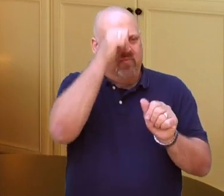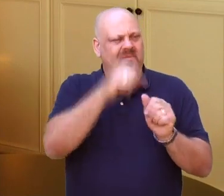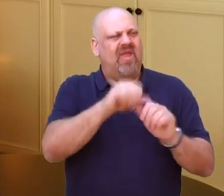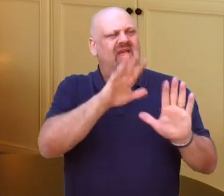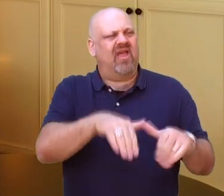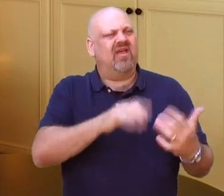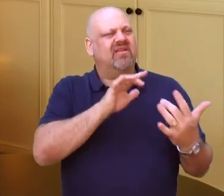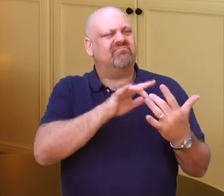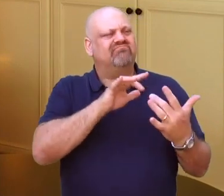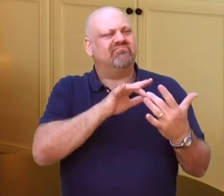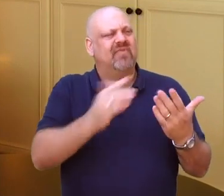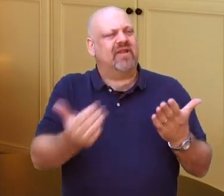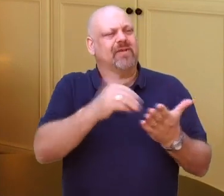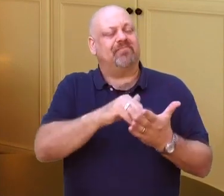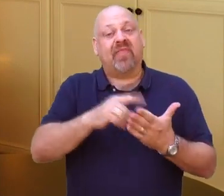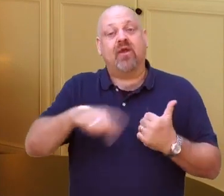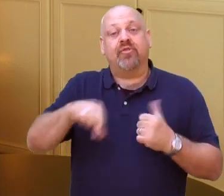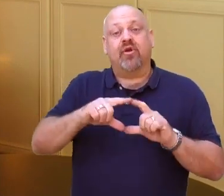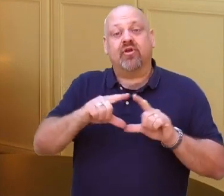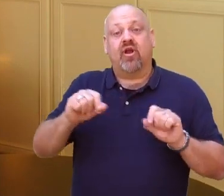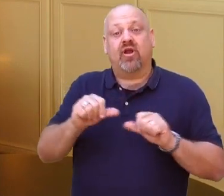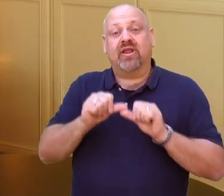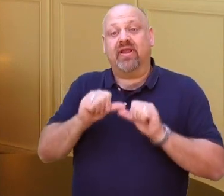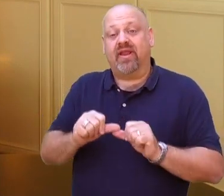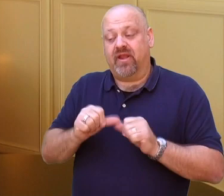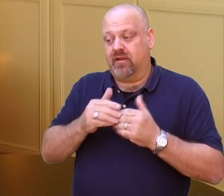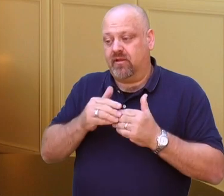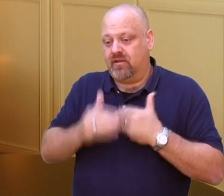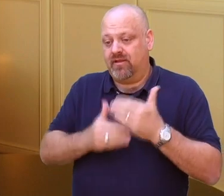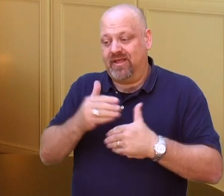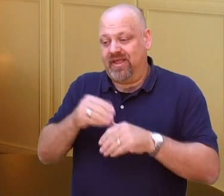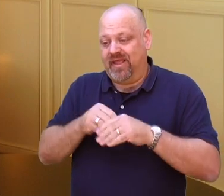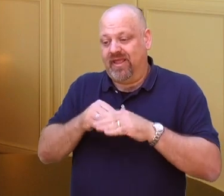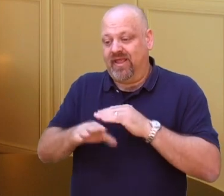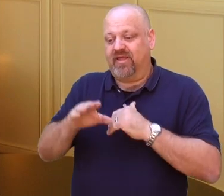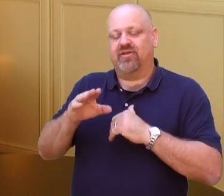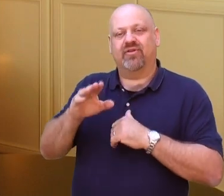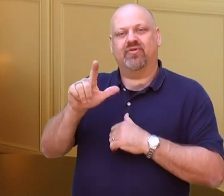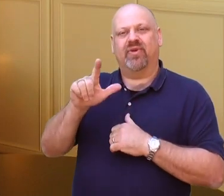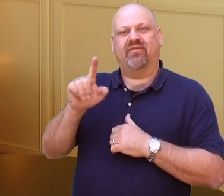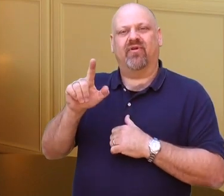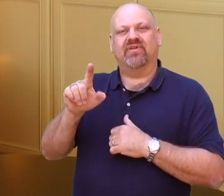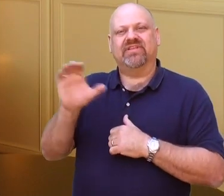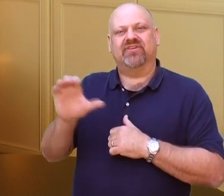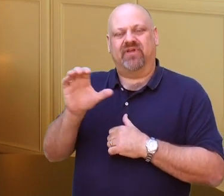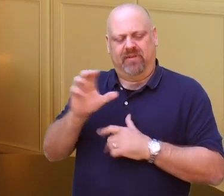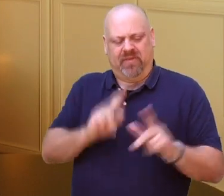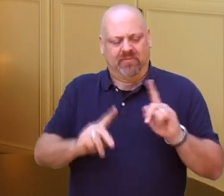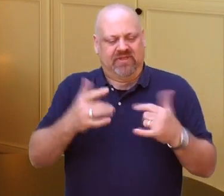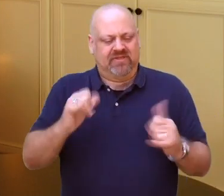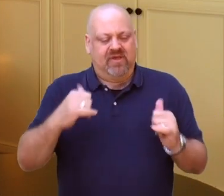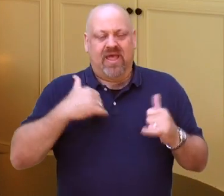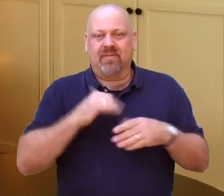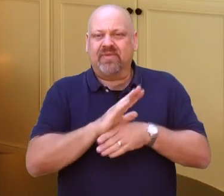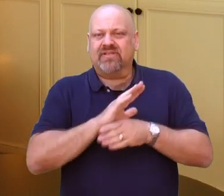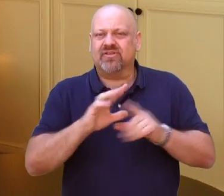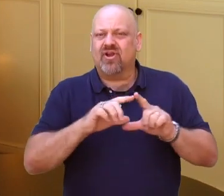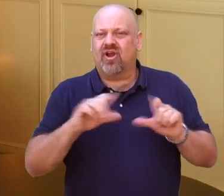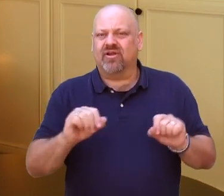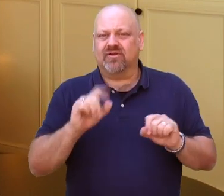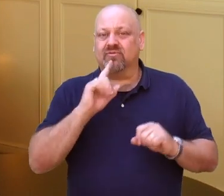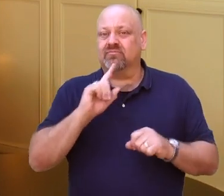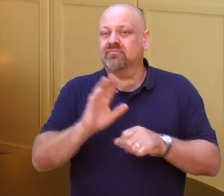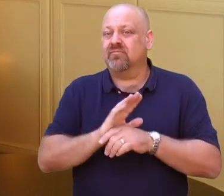cards have continued to pass on right into the 21st century, and people still have business cards. In fact, in the